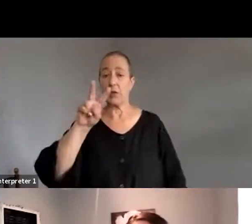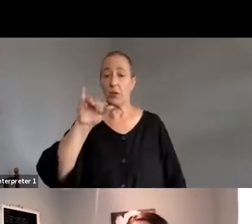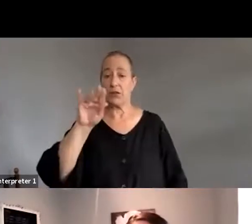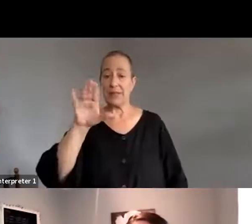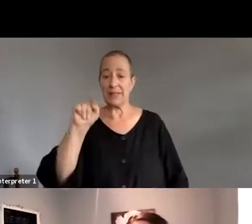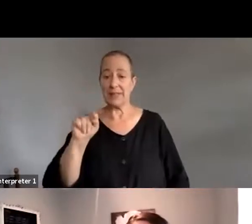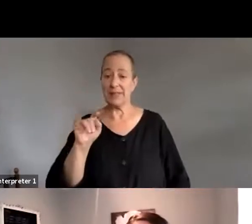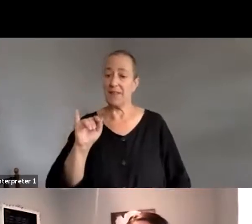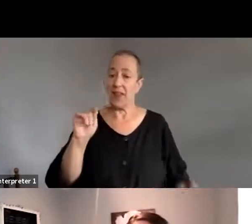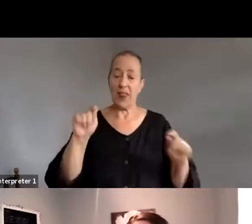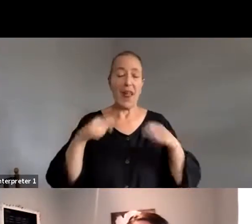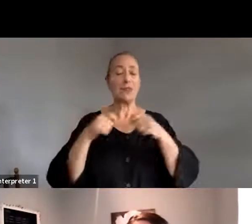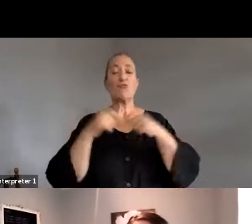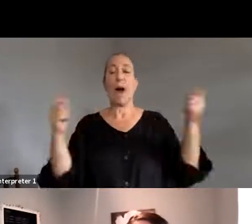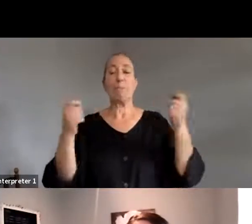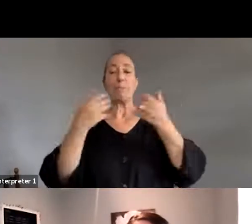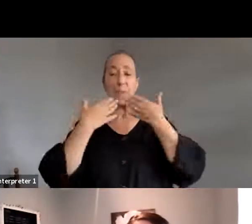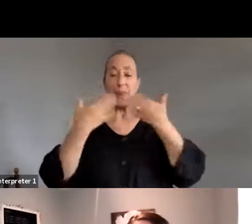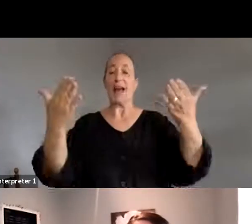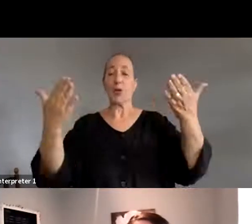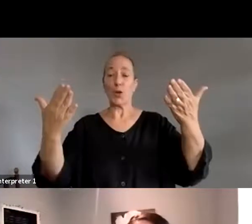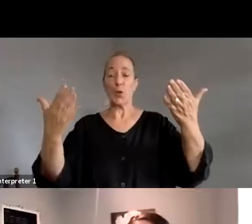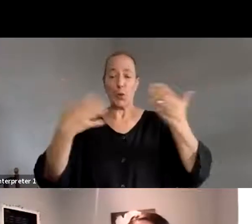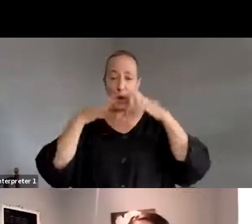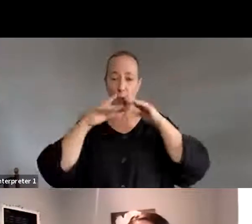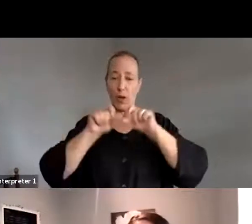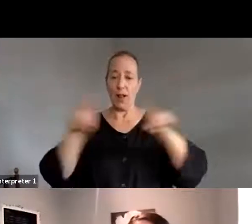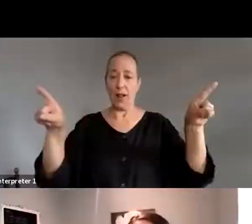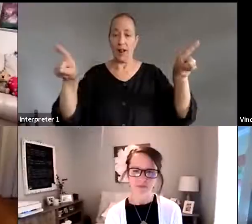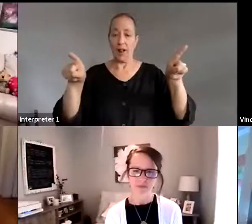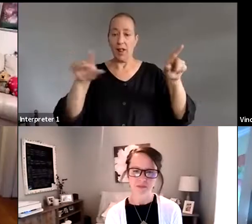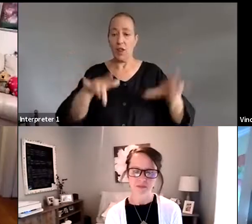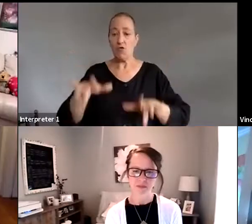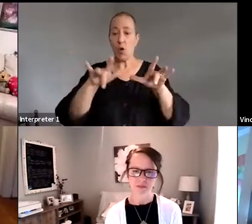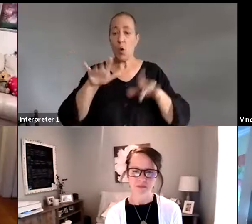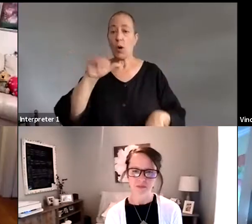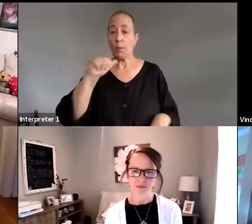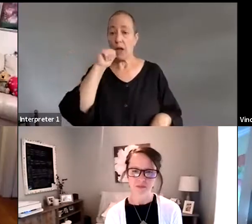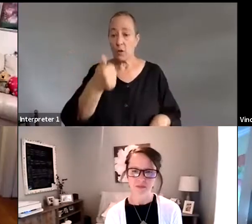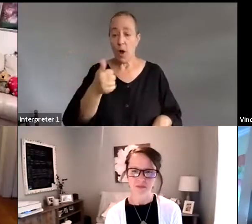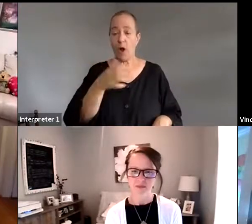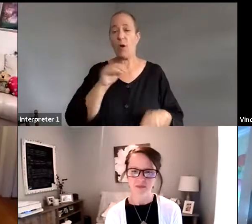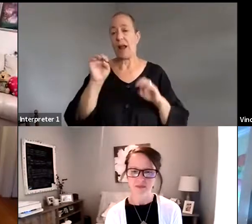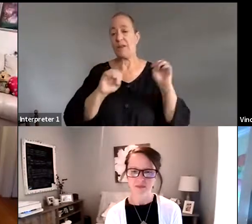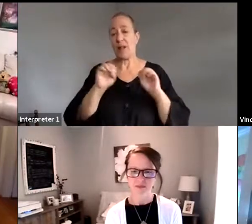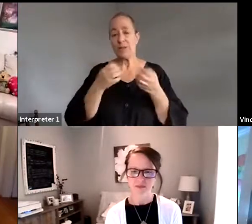is a wrap. Thank you, everyone. We'll send out the recording for this event by tomorrow and the evaluation for the event.